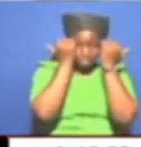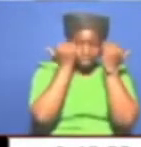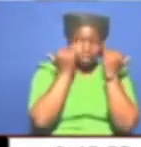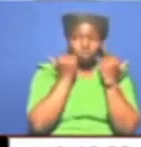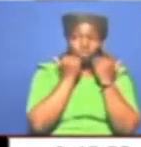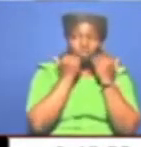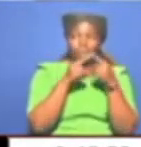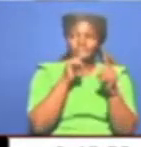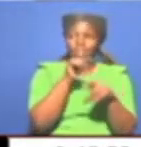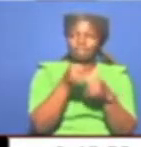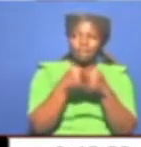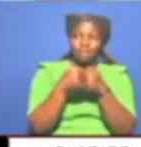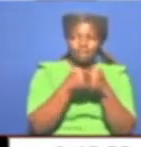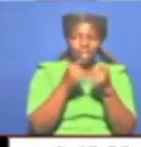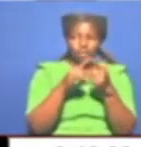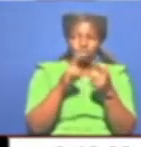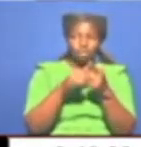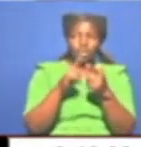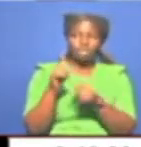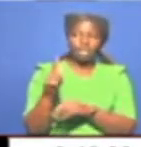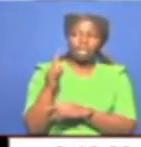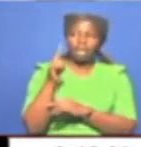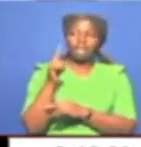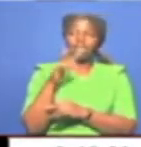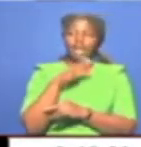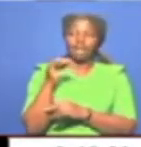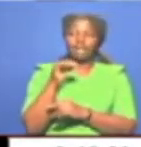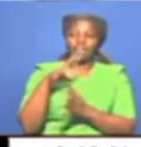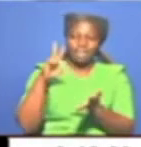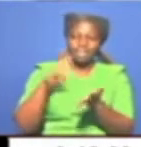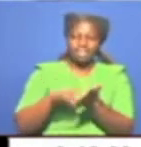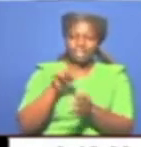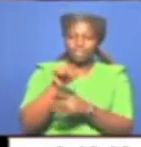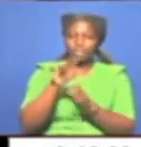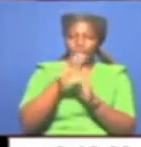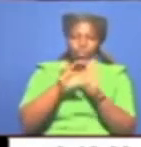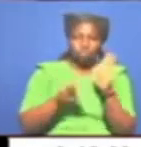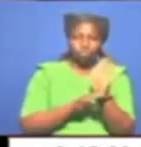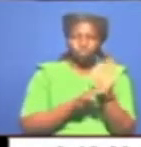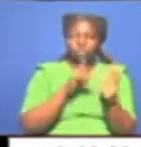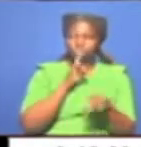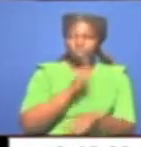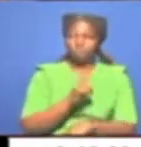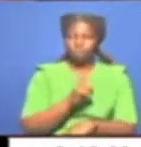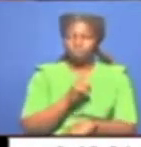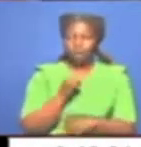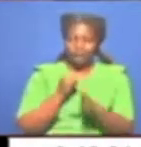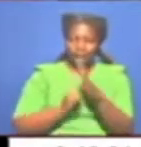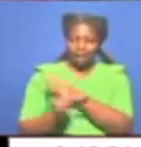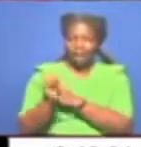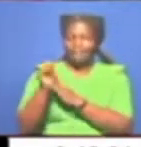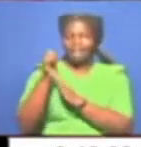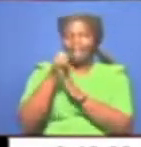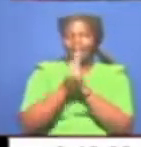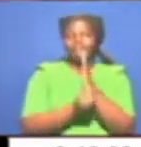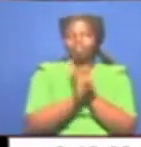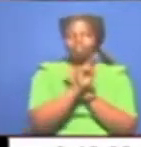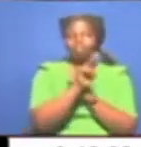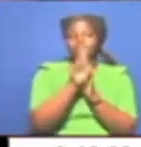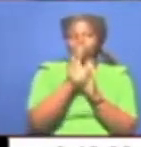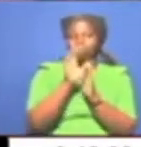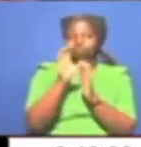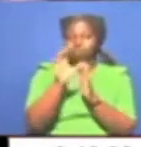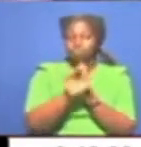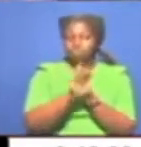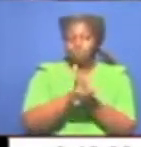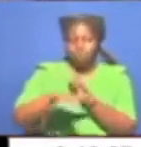to the legality and validity of this constitution, and therefore, under Article 2, Clause 3, this court,